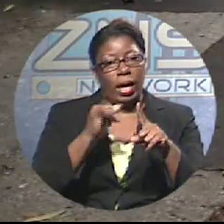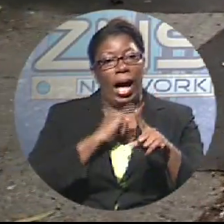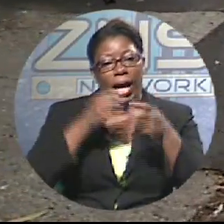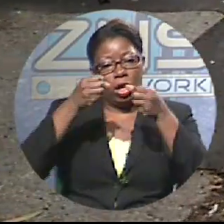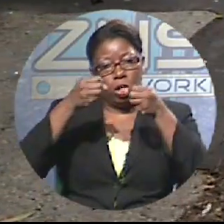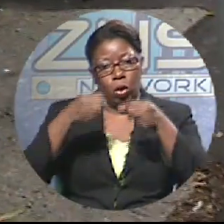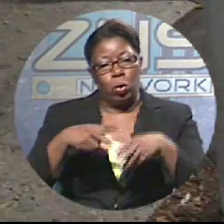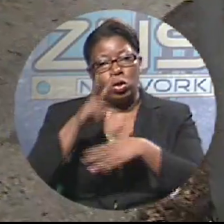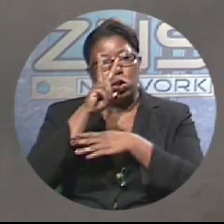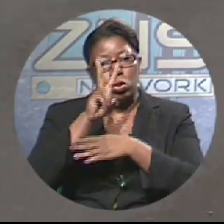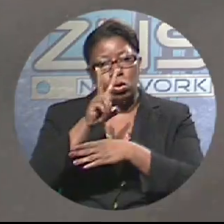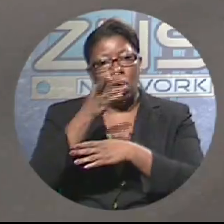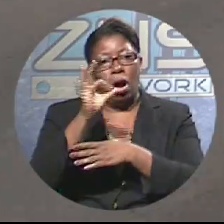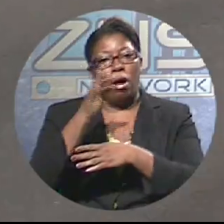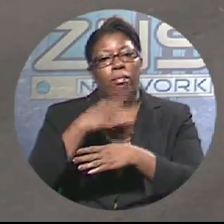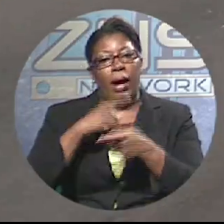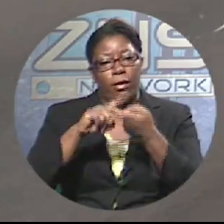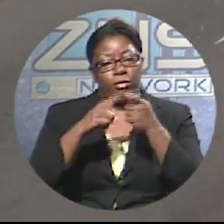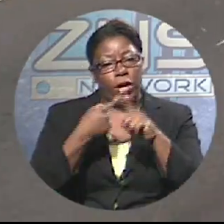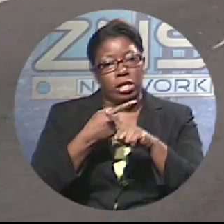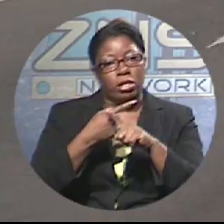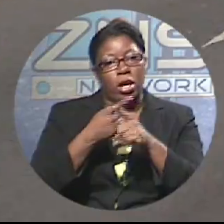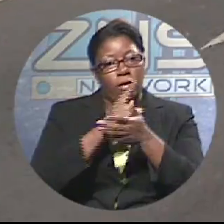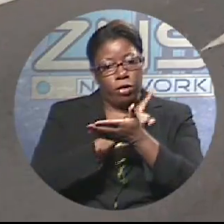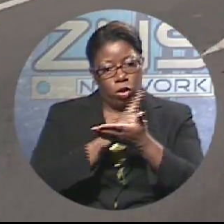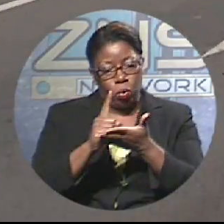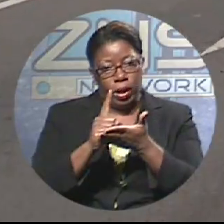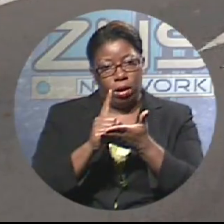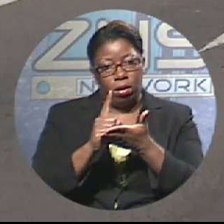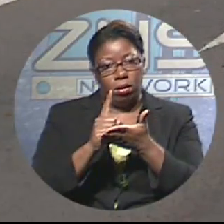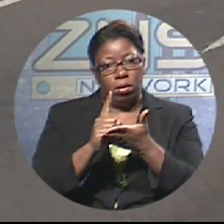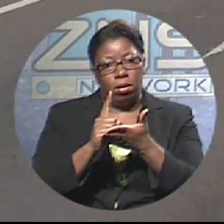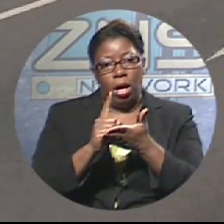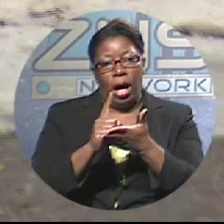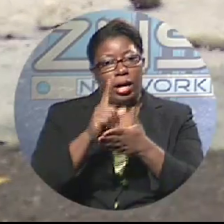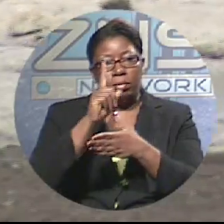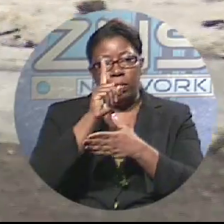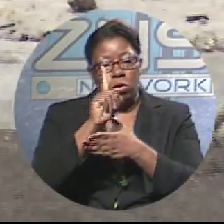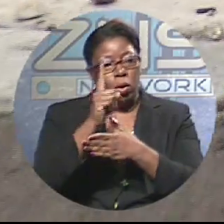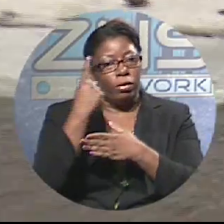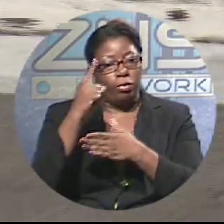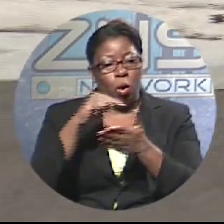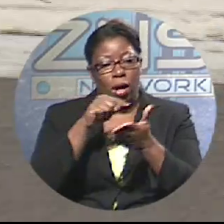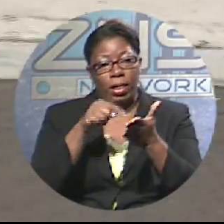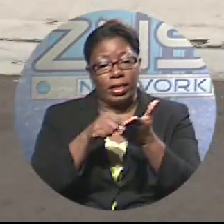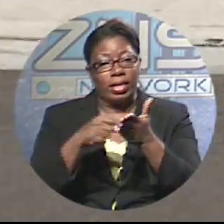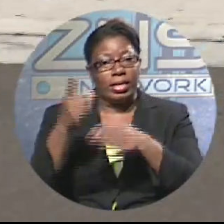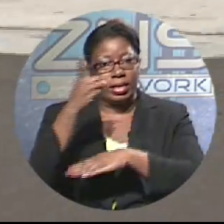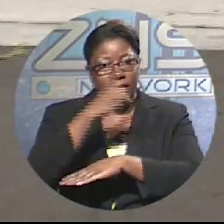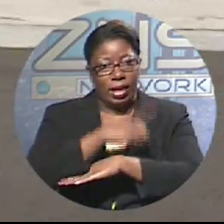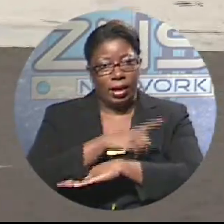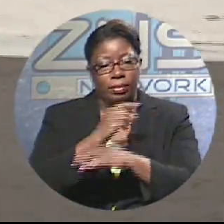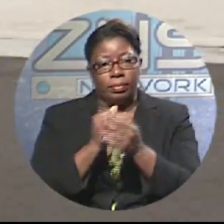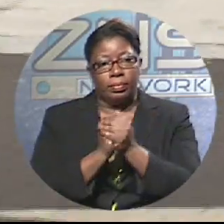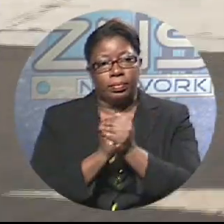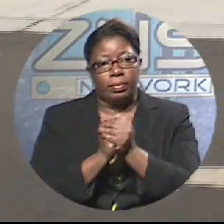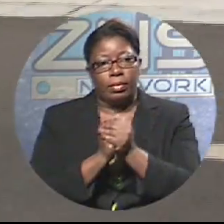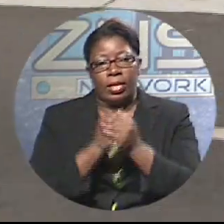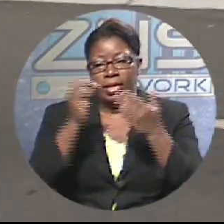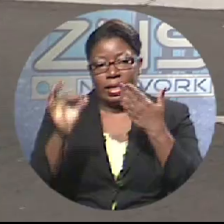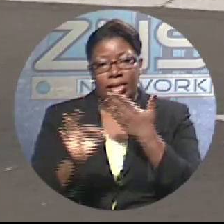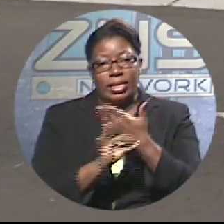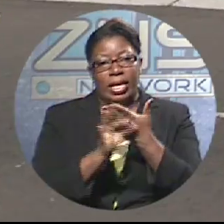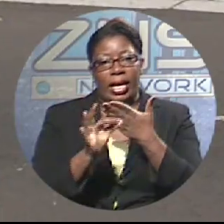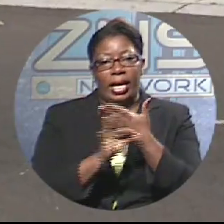my friends for the week. Almost was a third one today, just for the week, you know. The men also say safety is a big issue as they claim